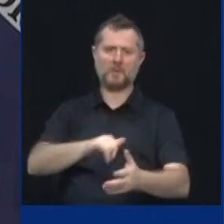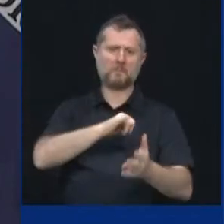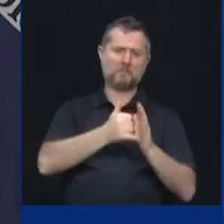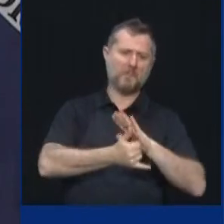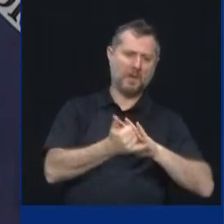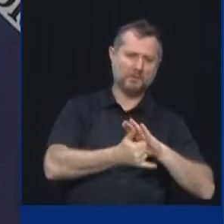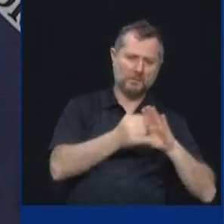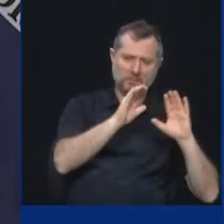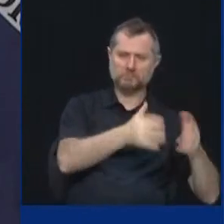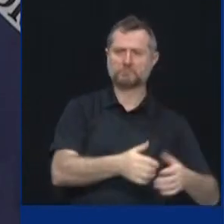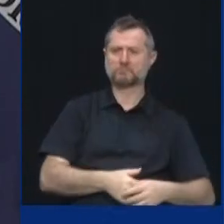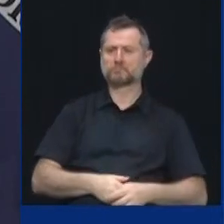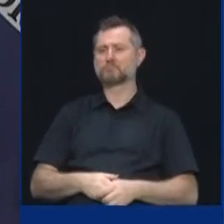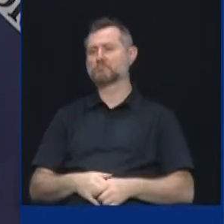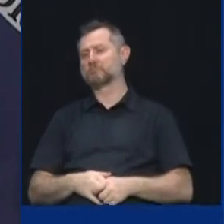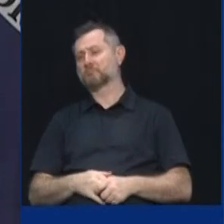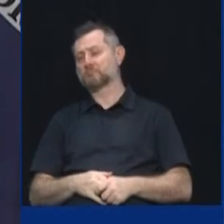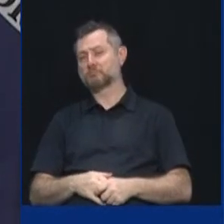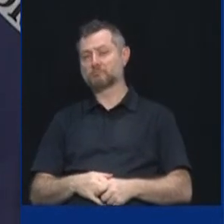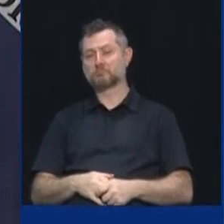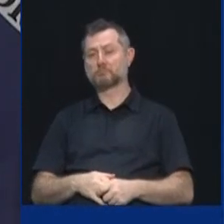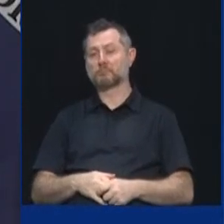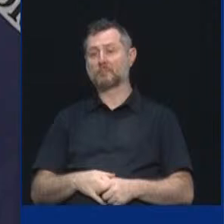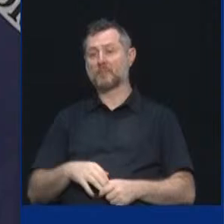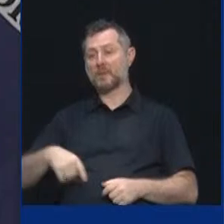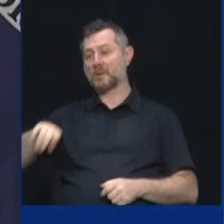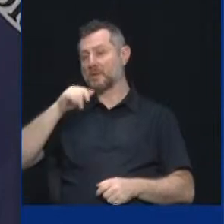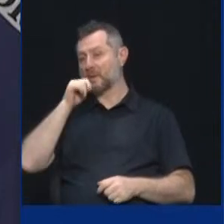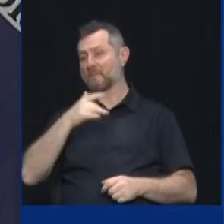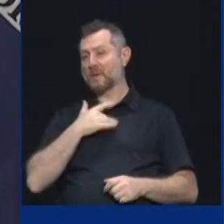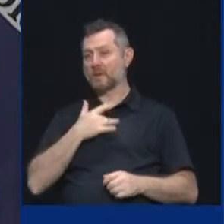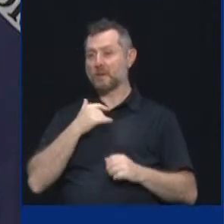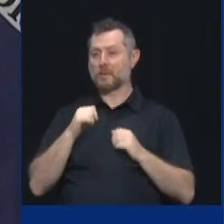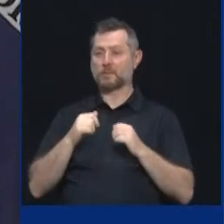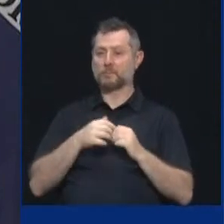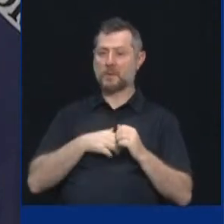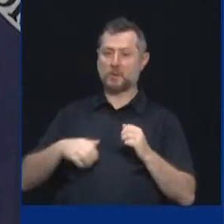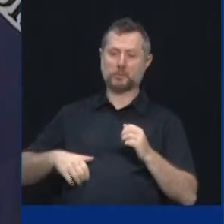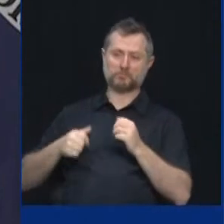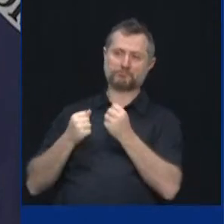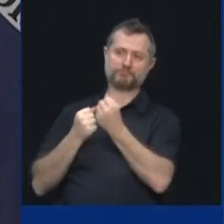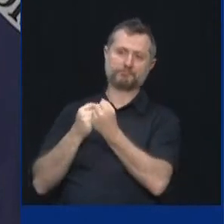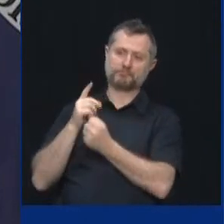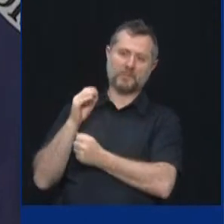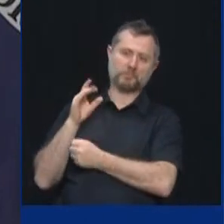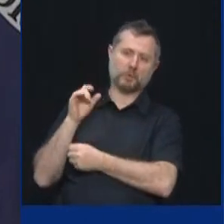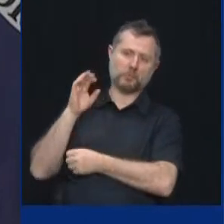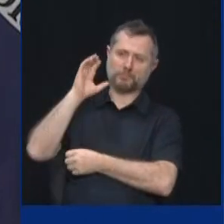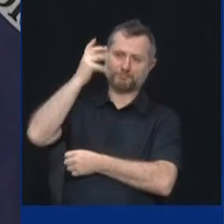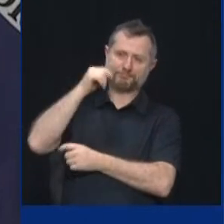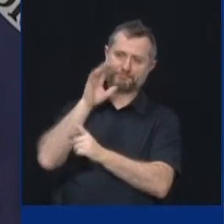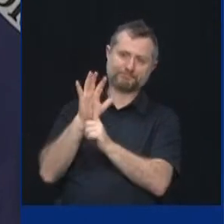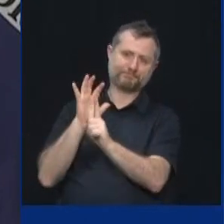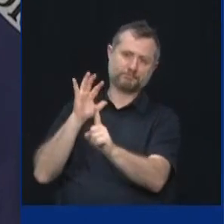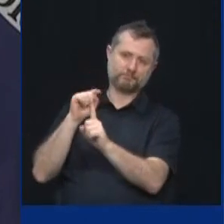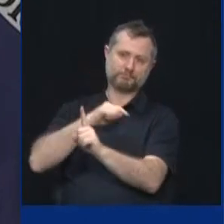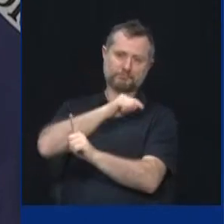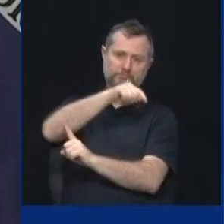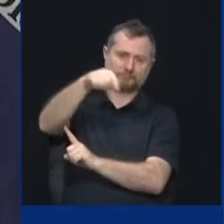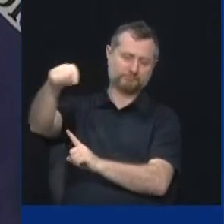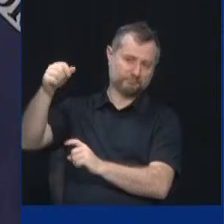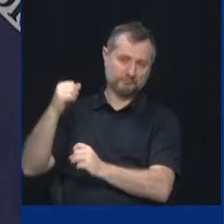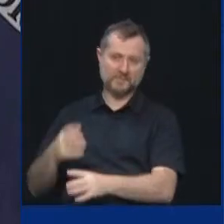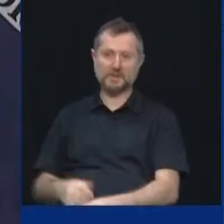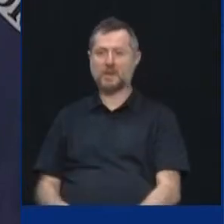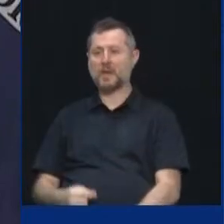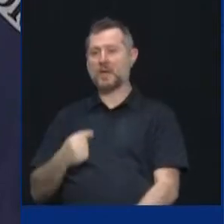women. Not thrilled. The reality is the reality. I get up and I